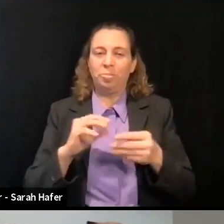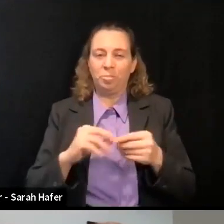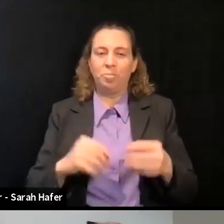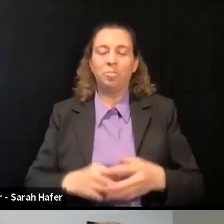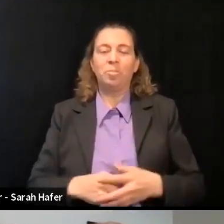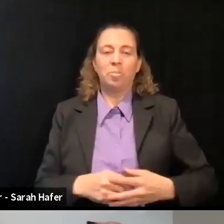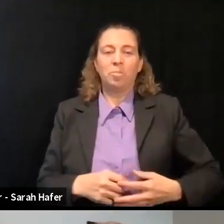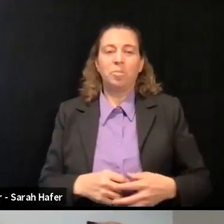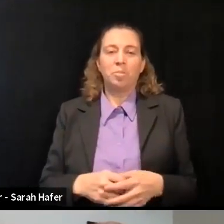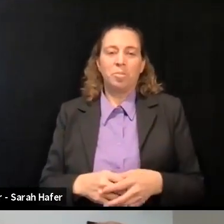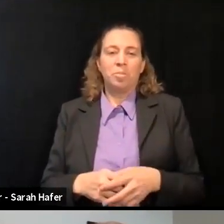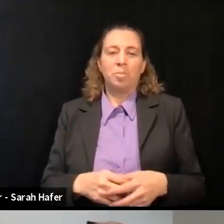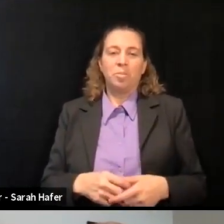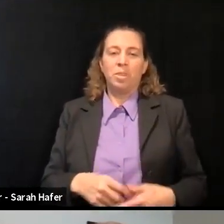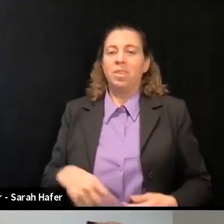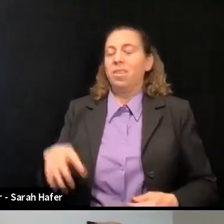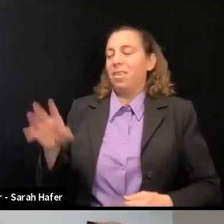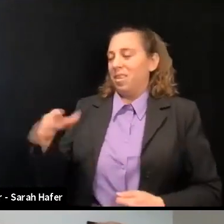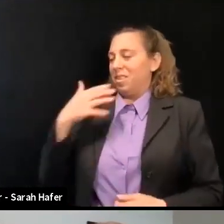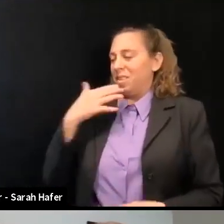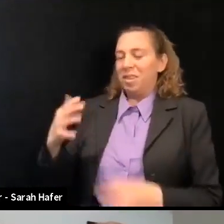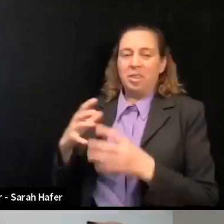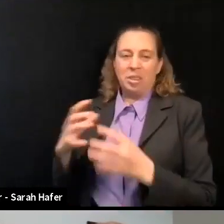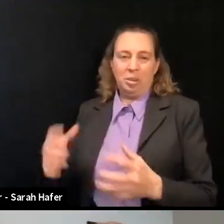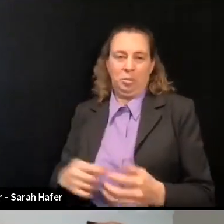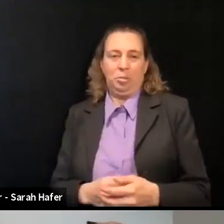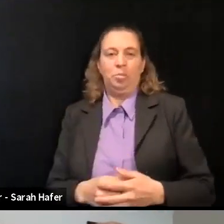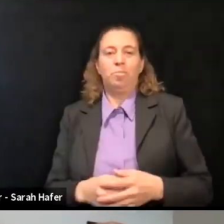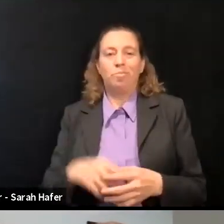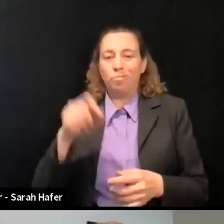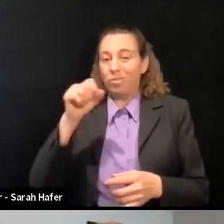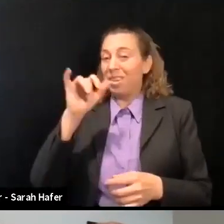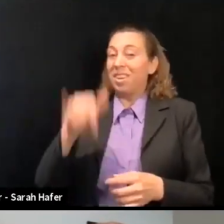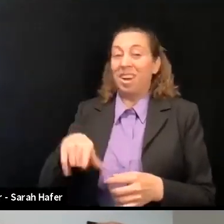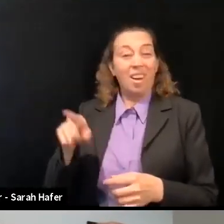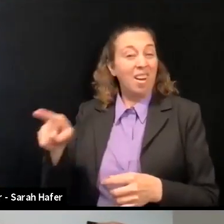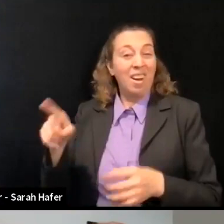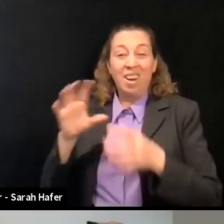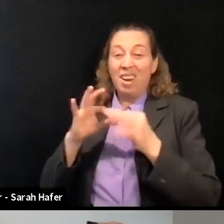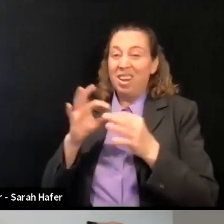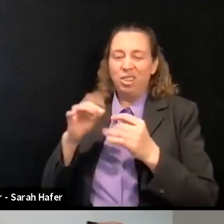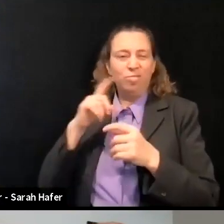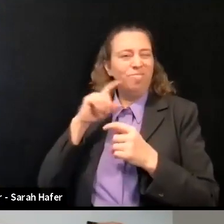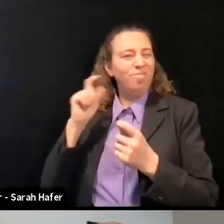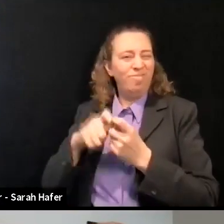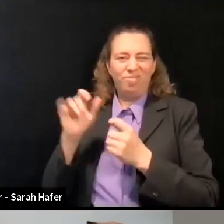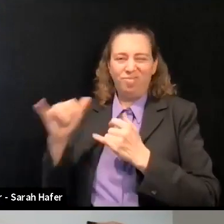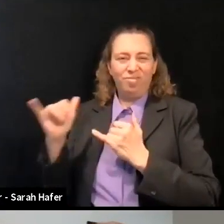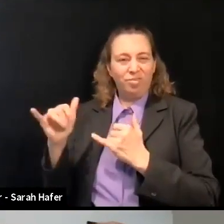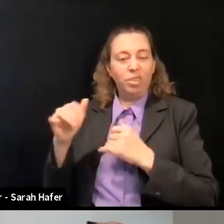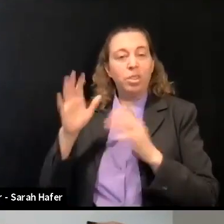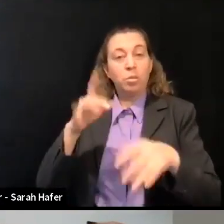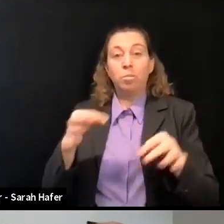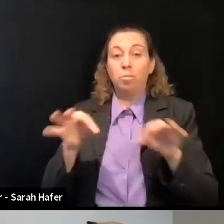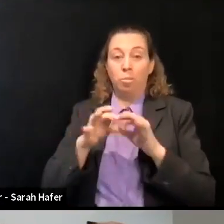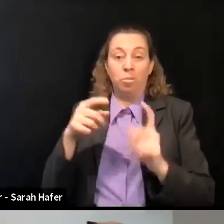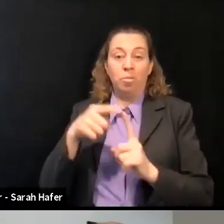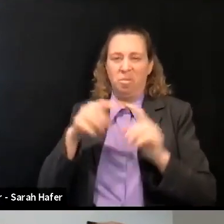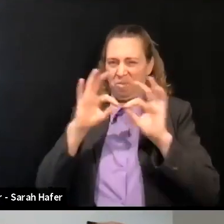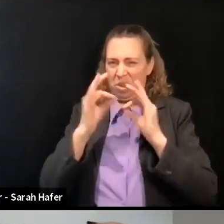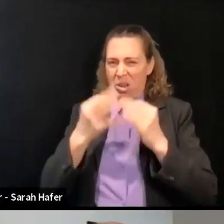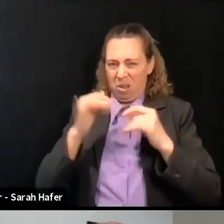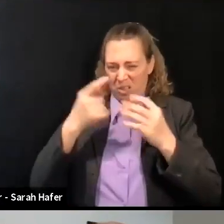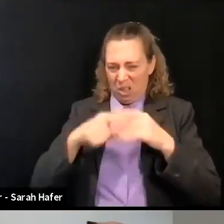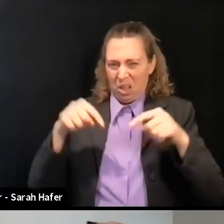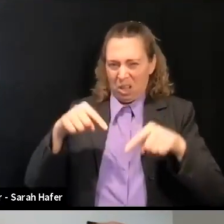much, Dr. Sunita, for saying exactly where I was going to start too, that it's in the family and it's in the community. And